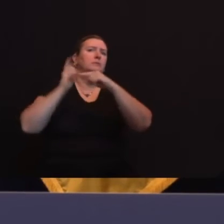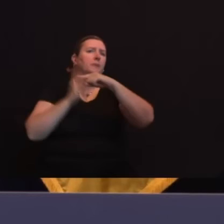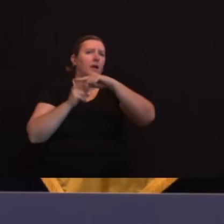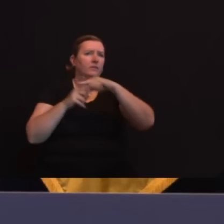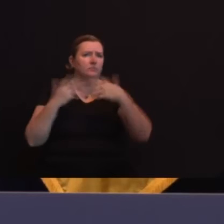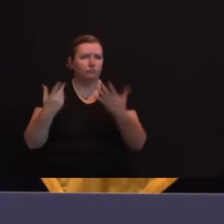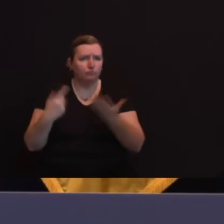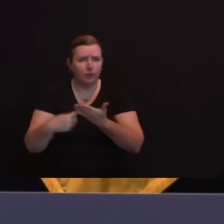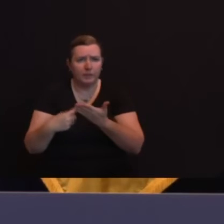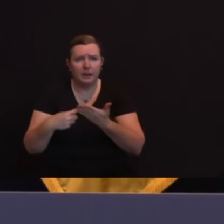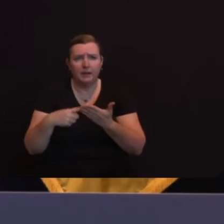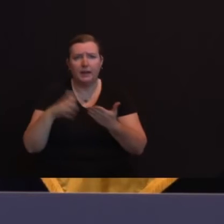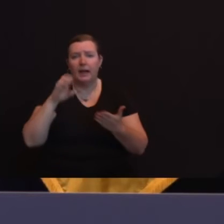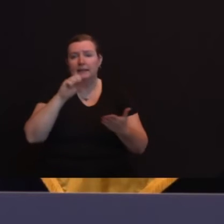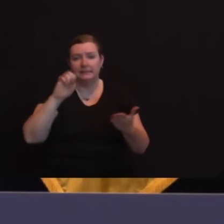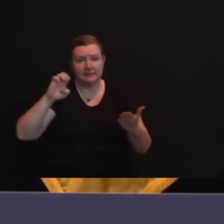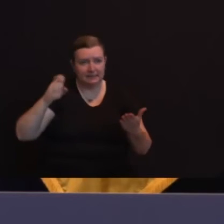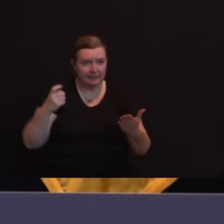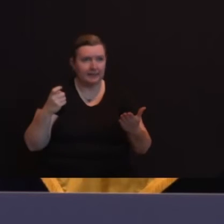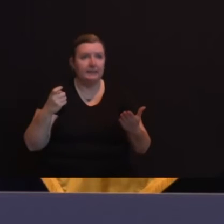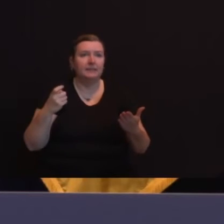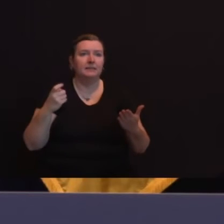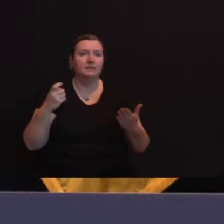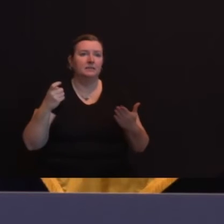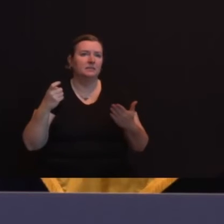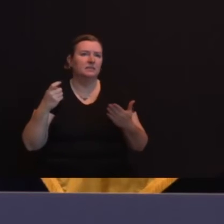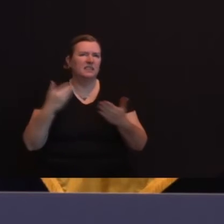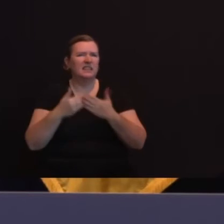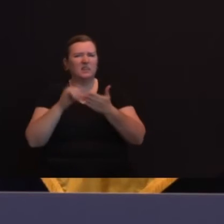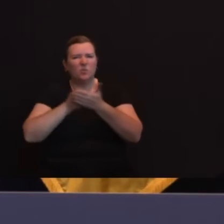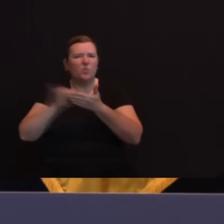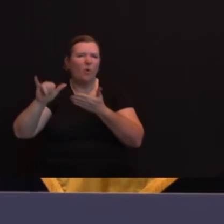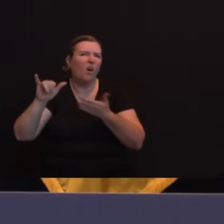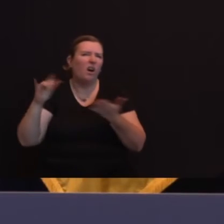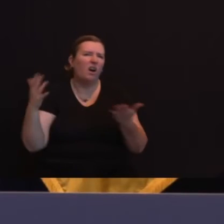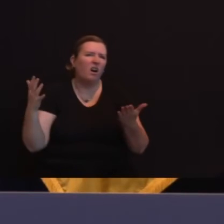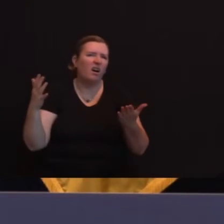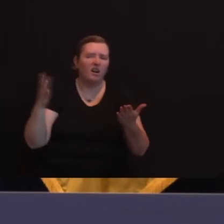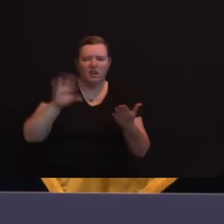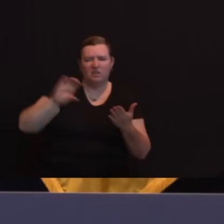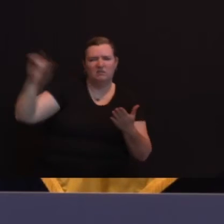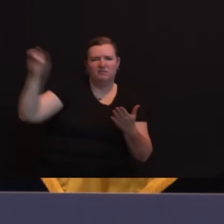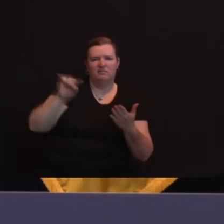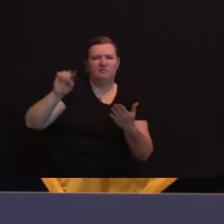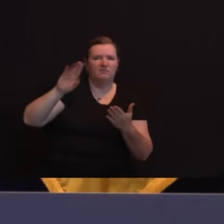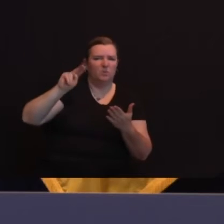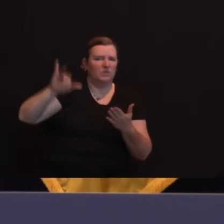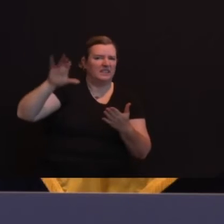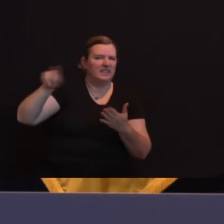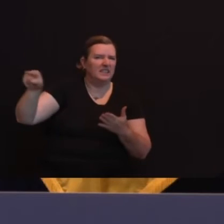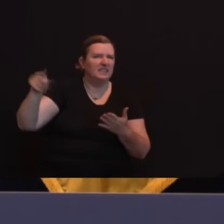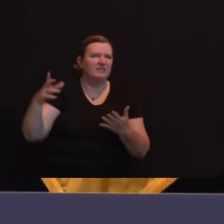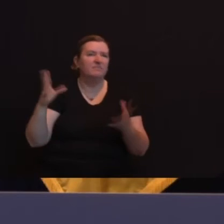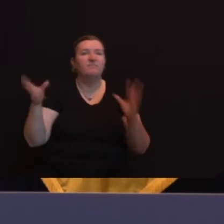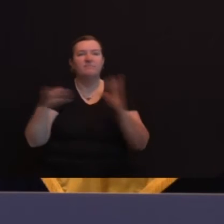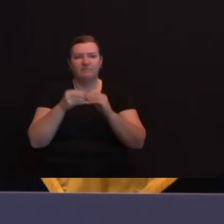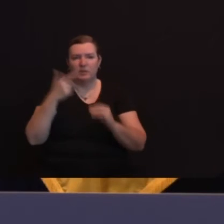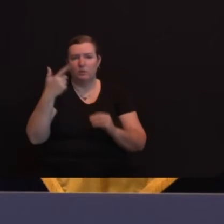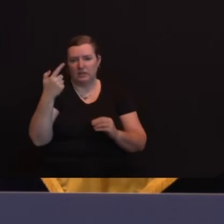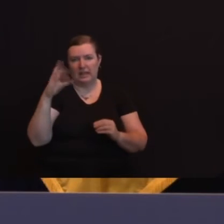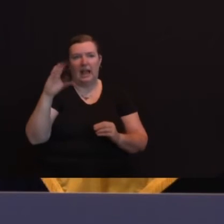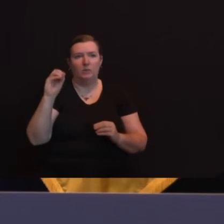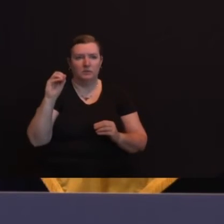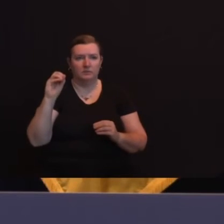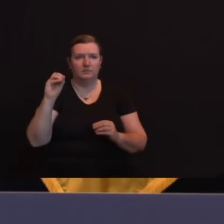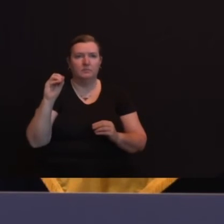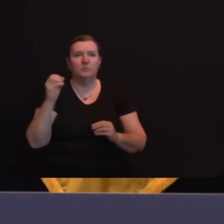more recently the metro New York suburbs. 12 of our 21 counties in the testing are in triple digits